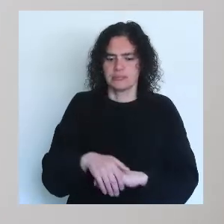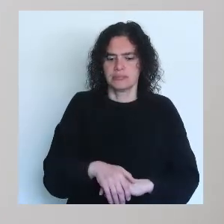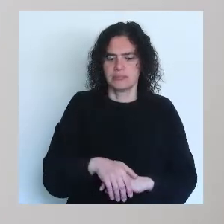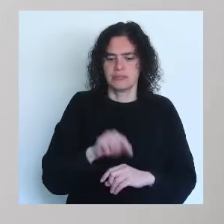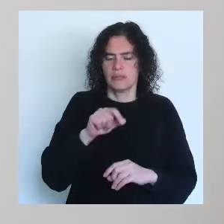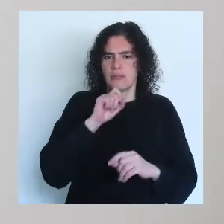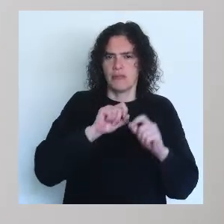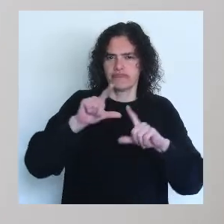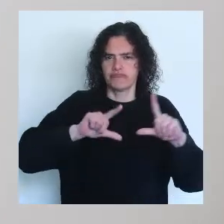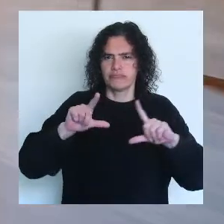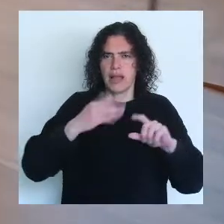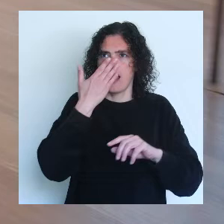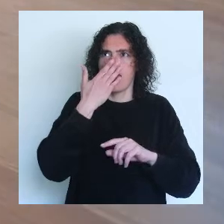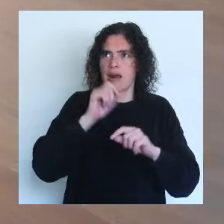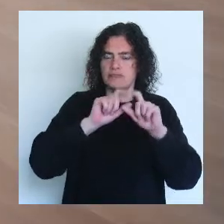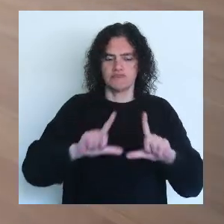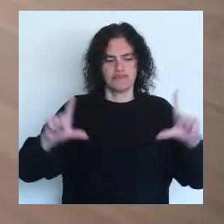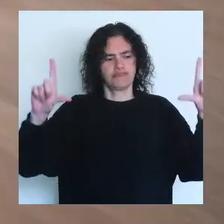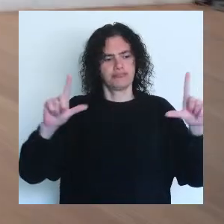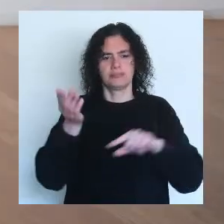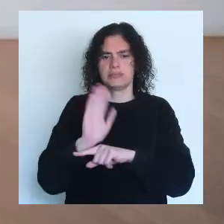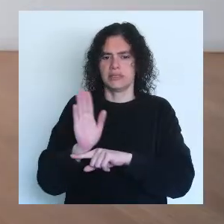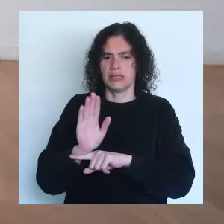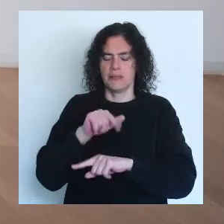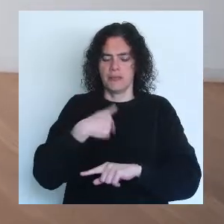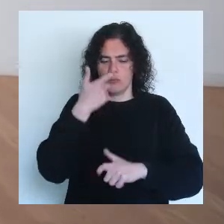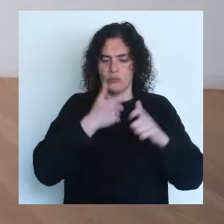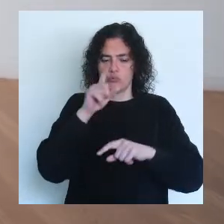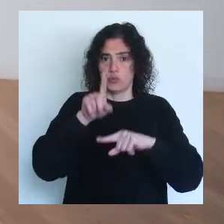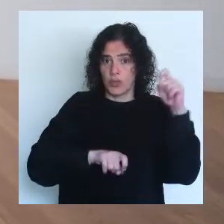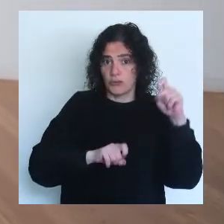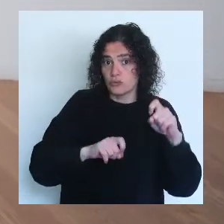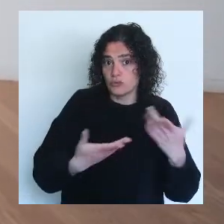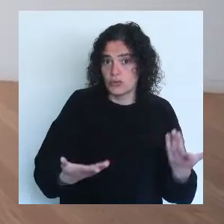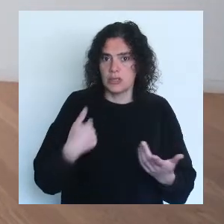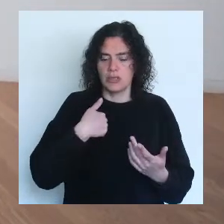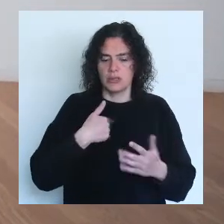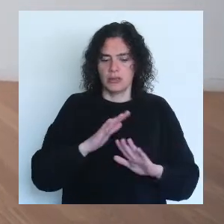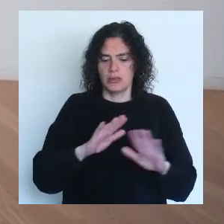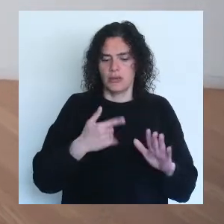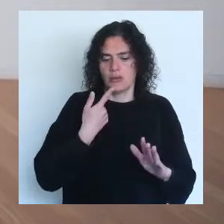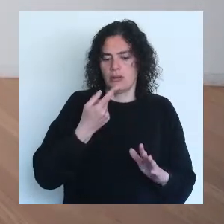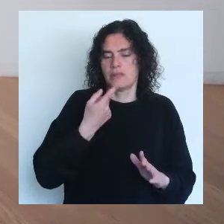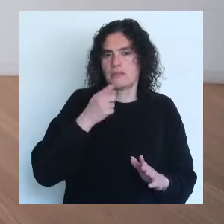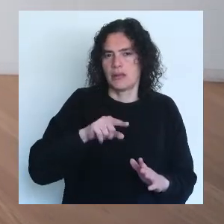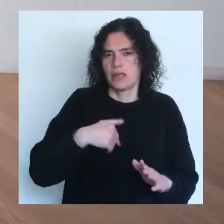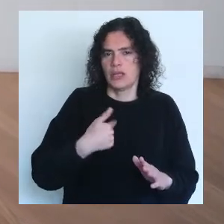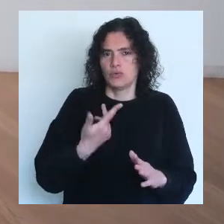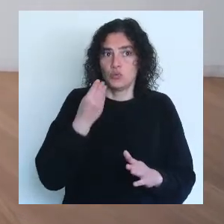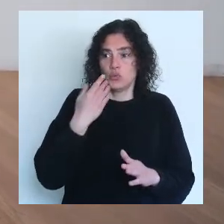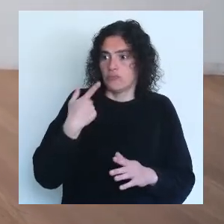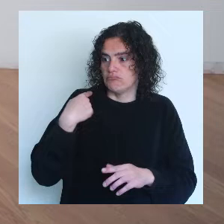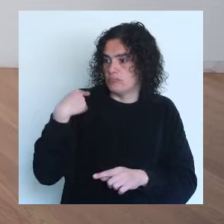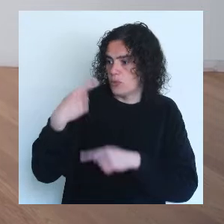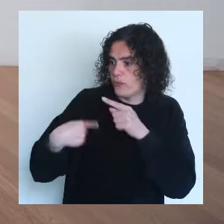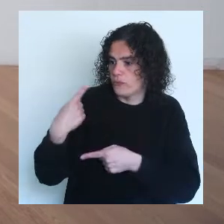this photography, scale like a movie screen, with the artist running away. He's running away. I mean, I'm not going to repeat, but